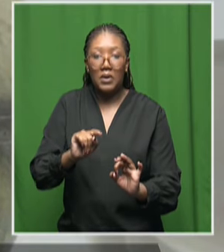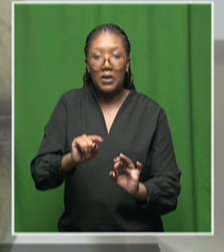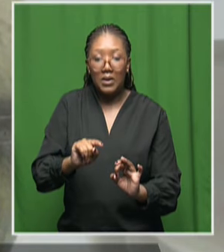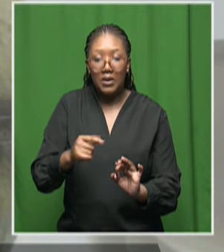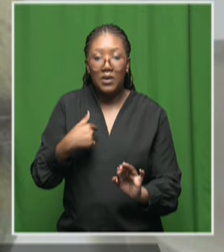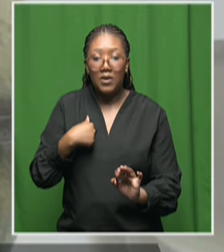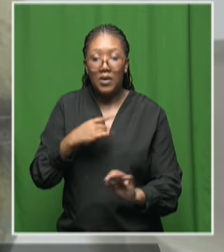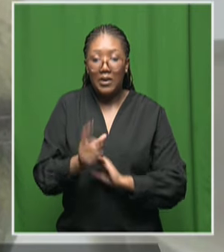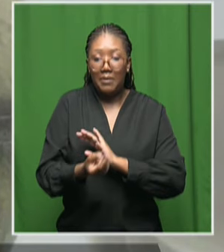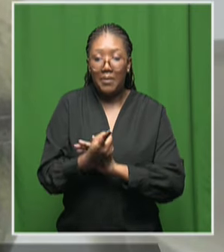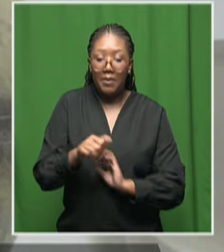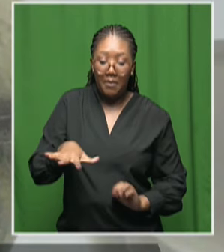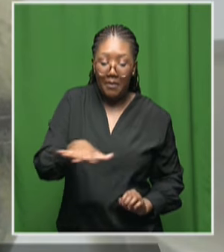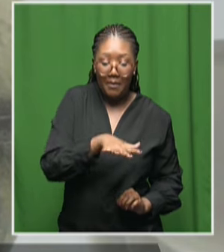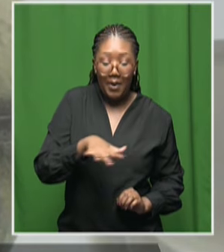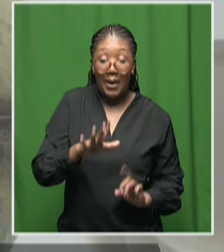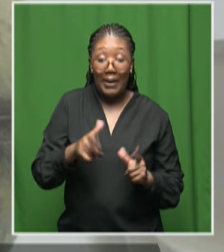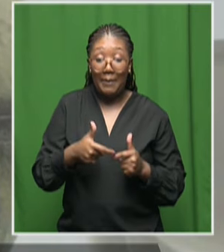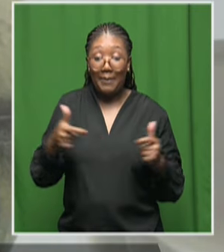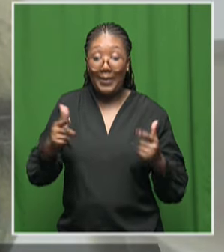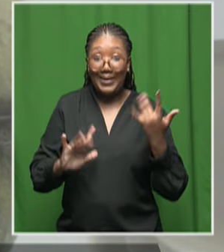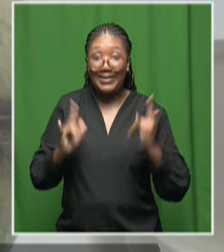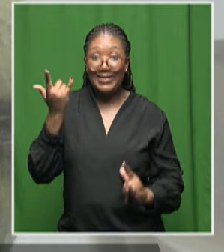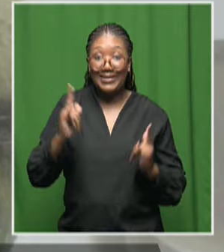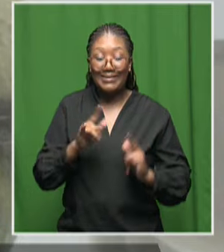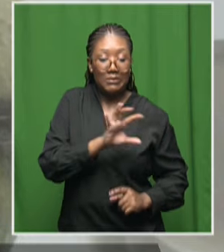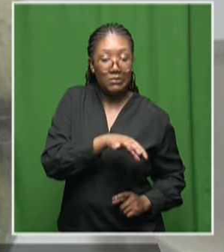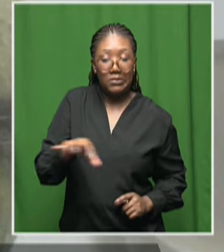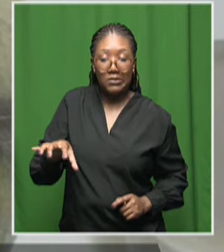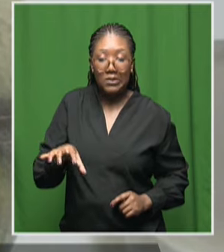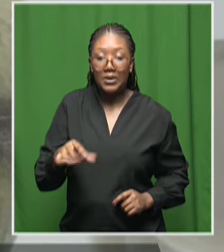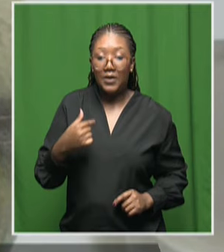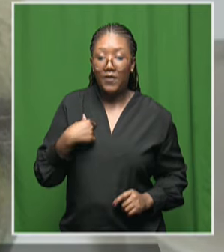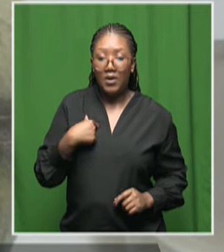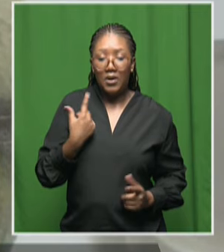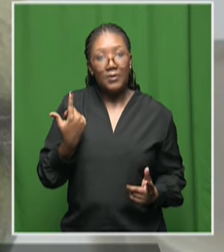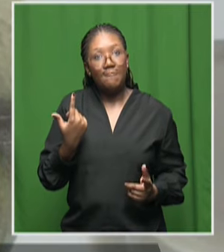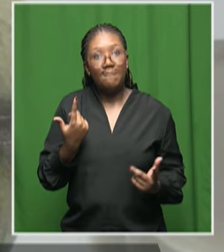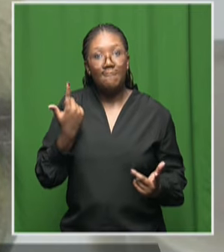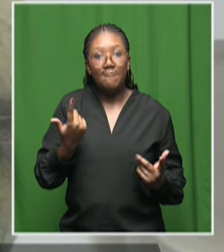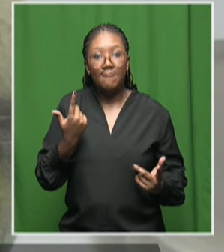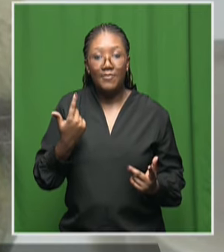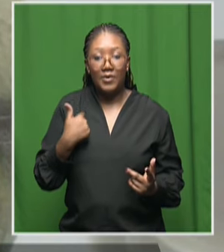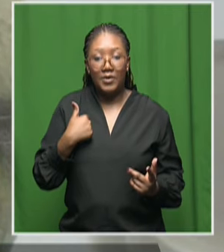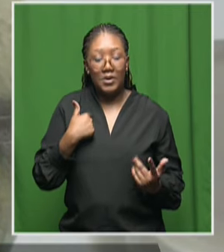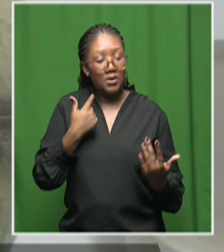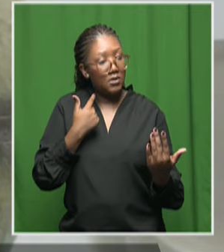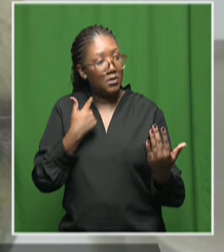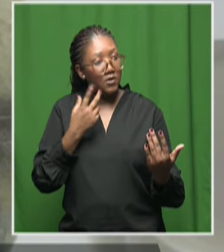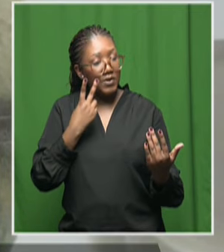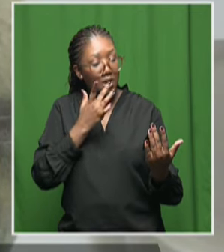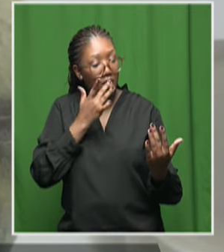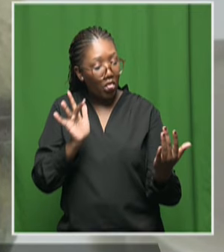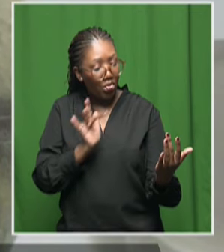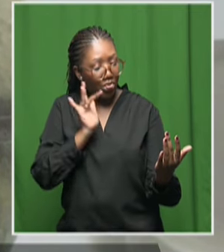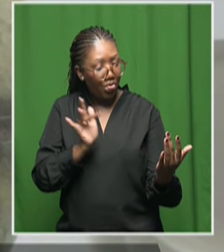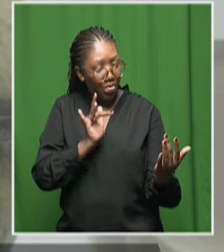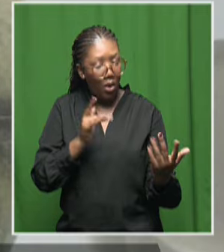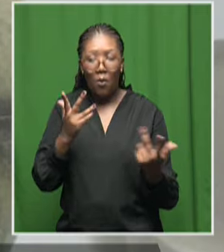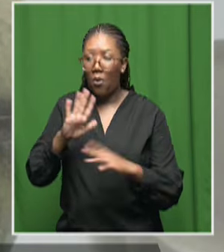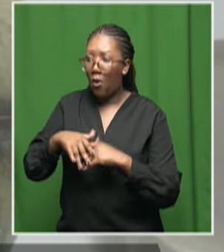in the larger metro areas. It's one thing to see something in a catalogue or online,